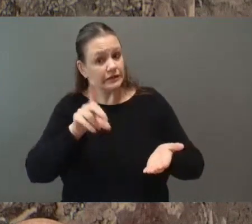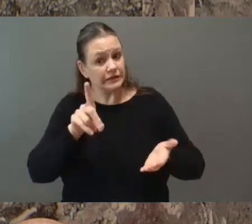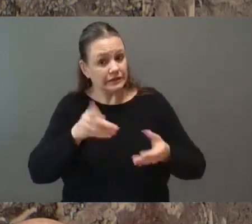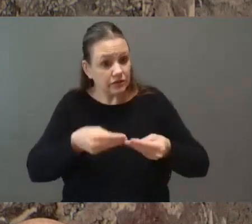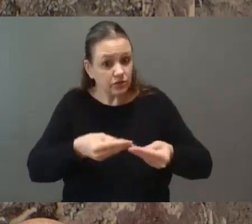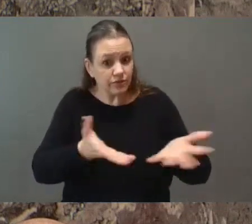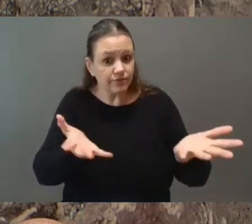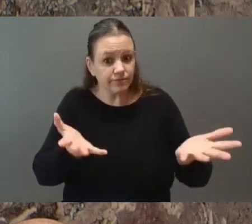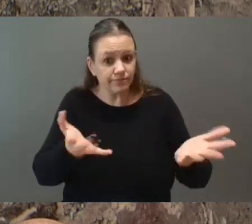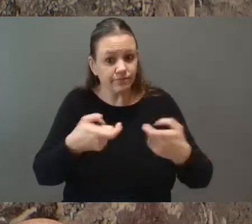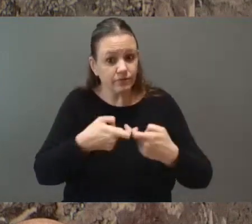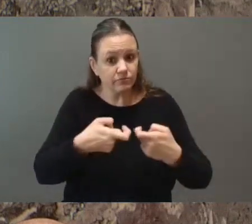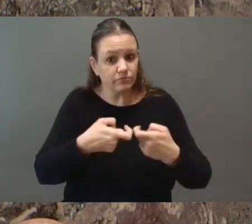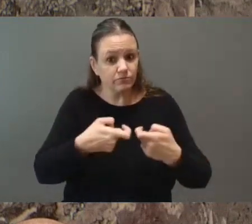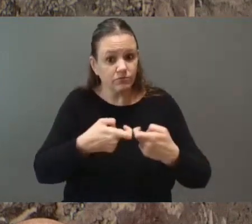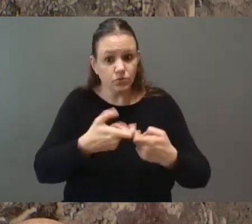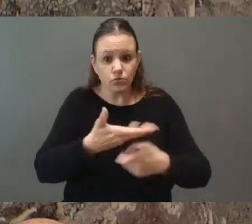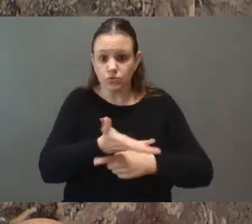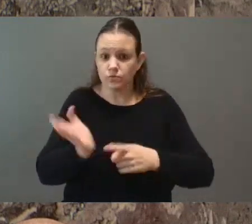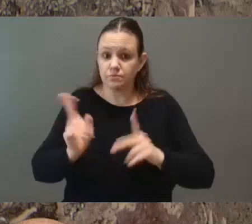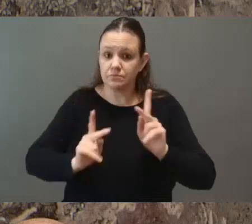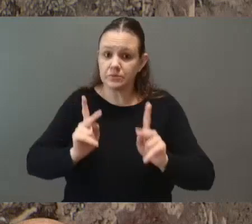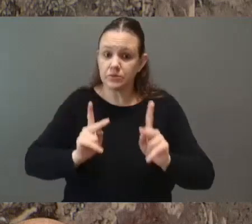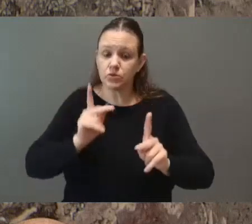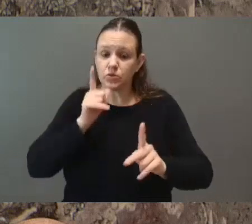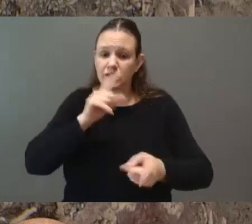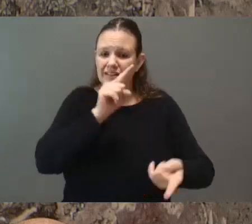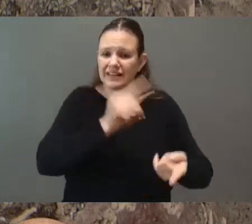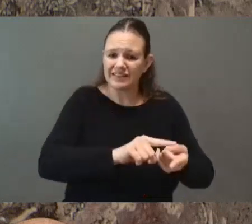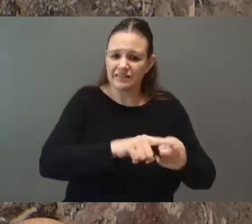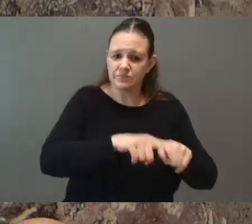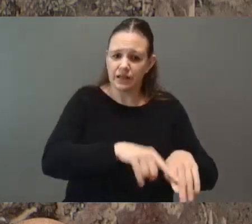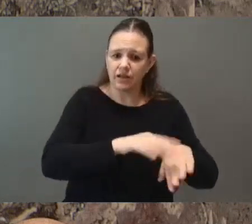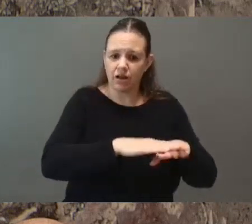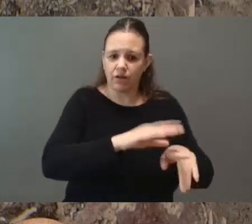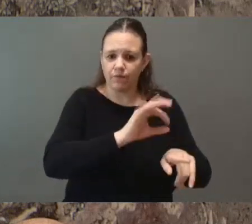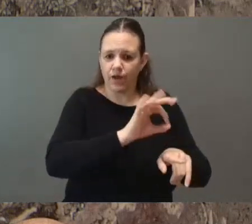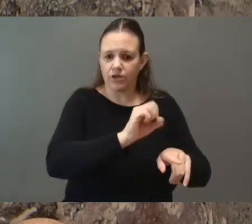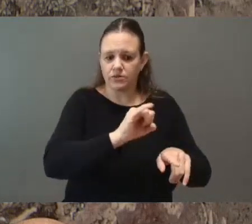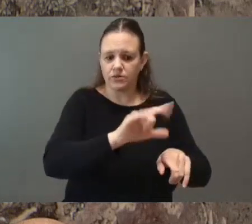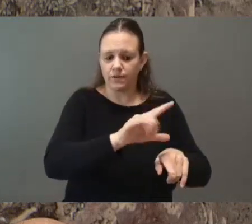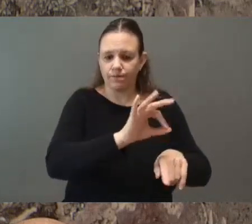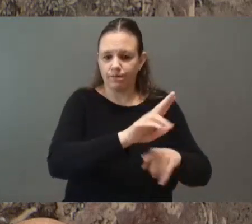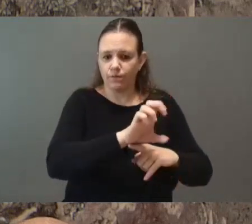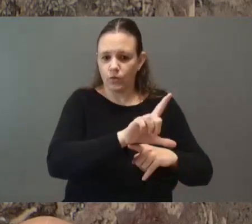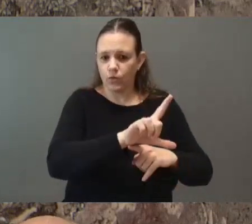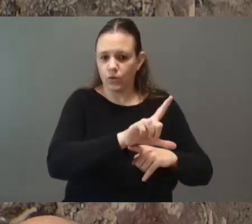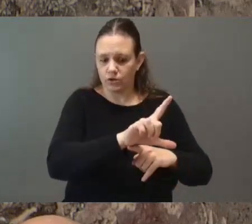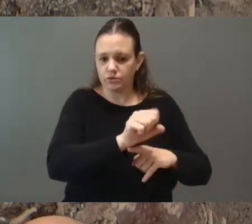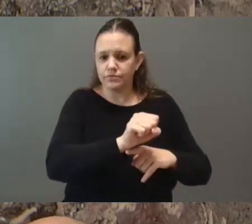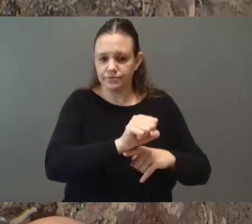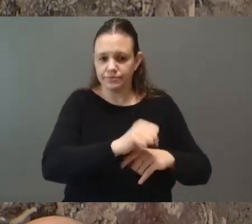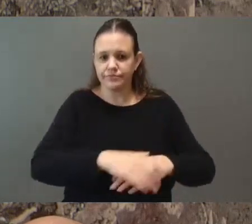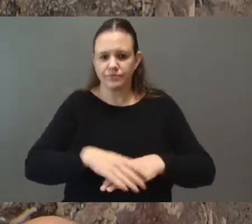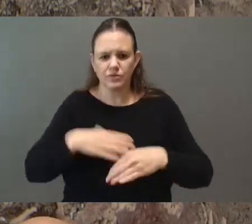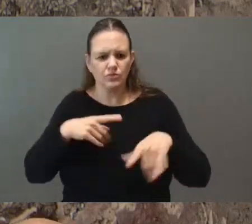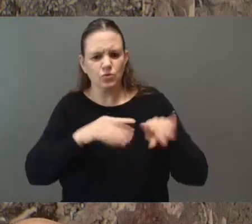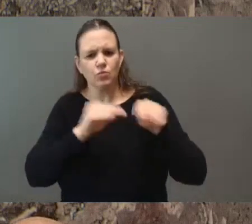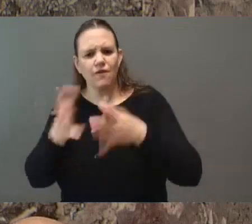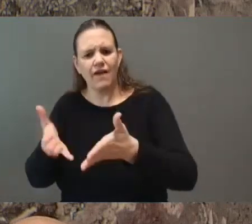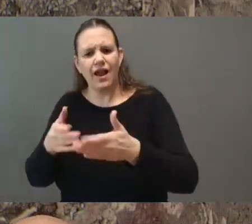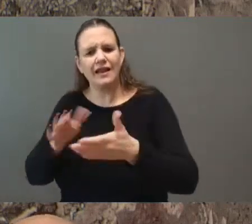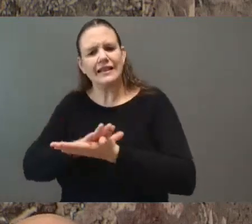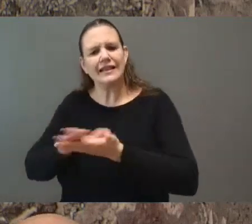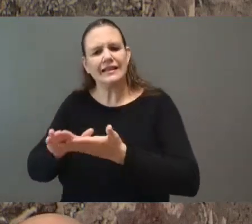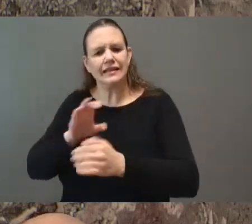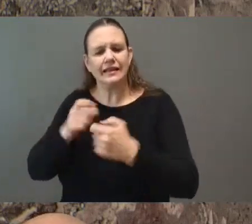move away from fossil fuels into BC's clean electricity. The project is an important project that will supply that electricity, Mr.